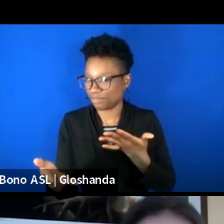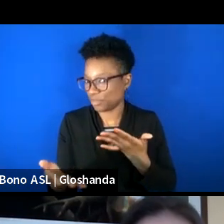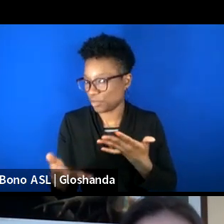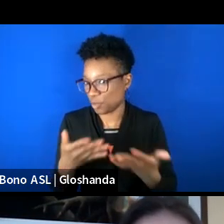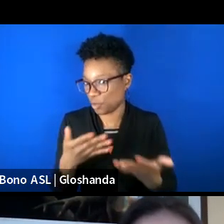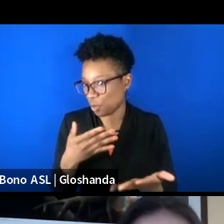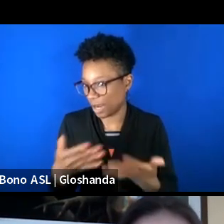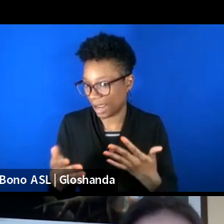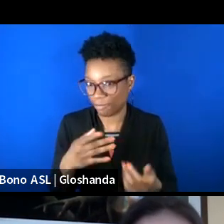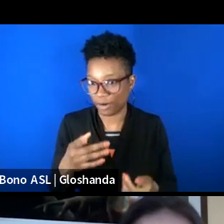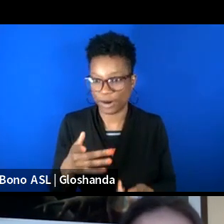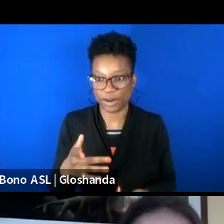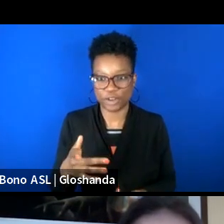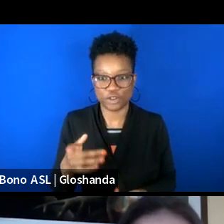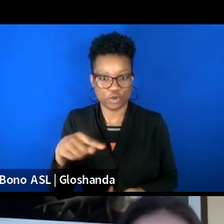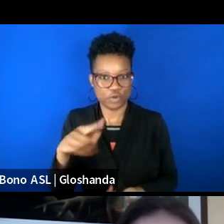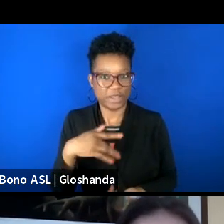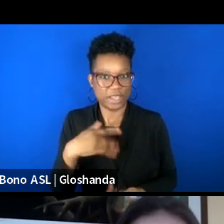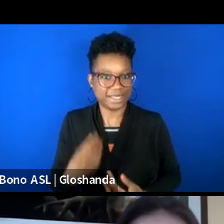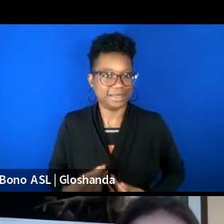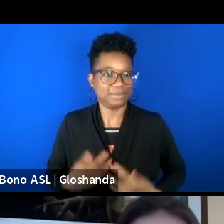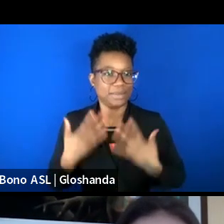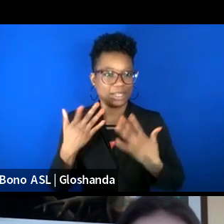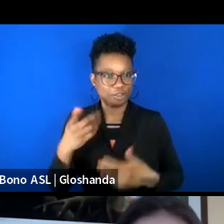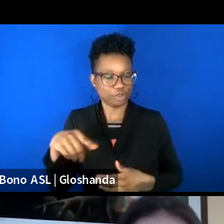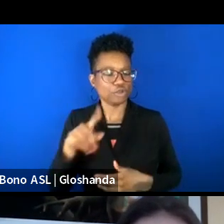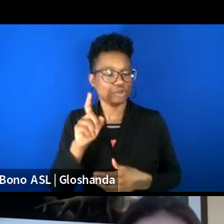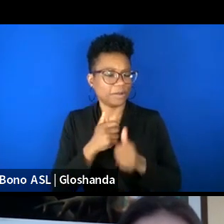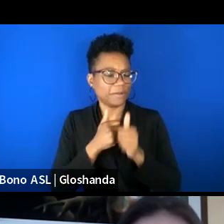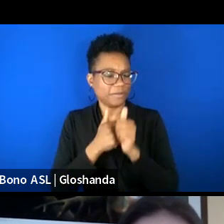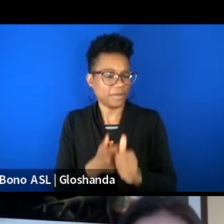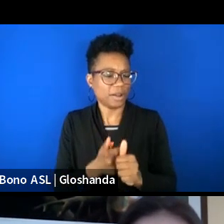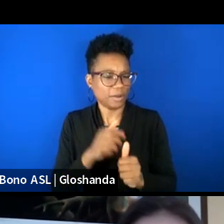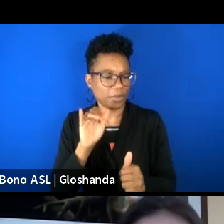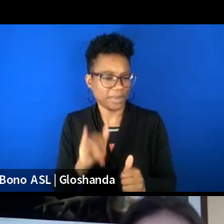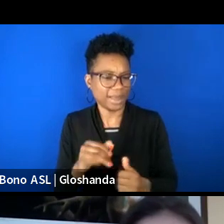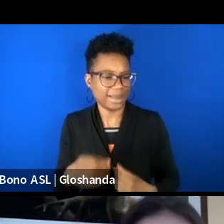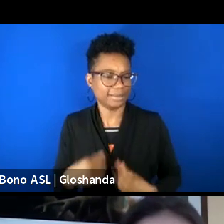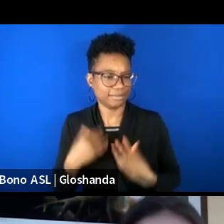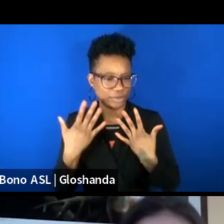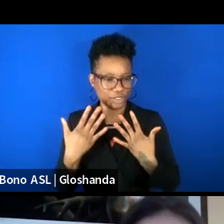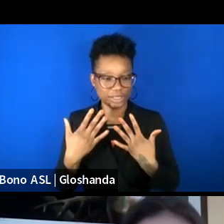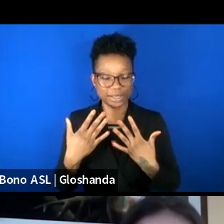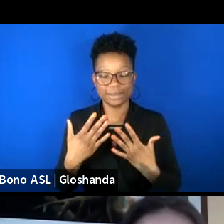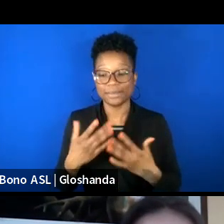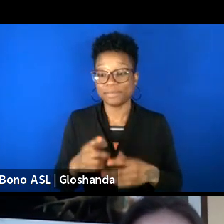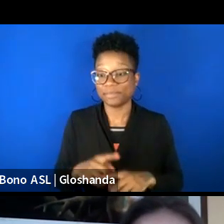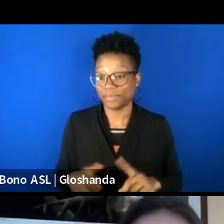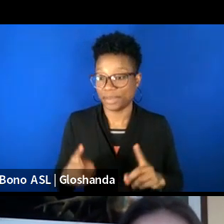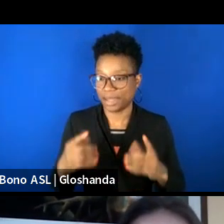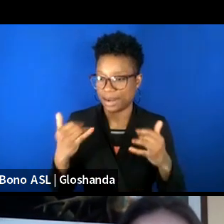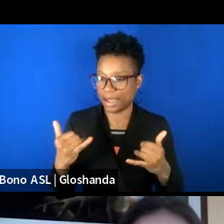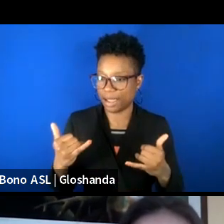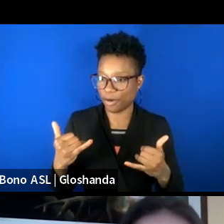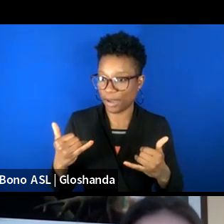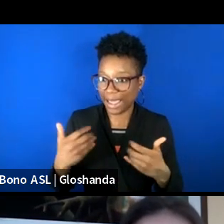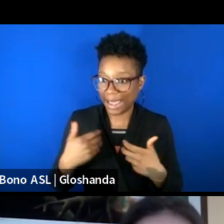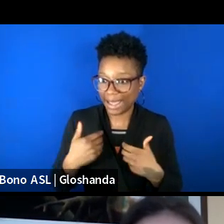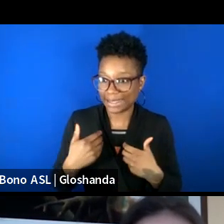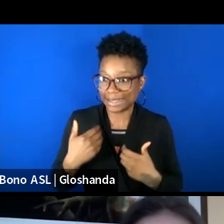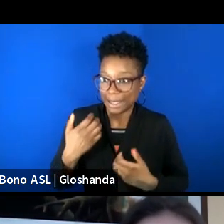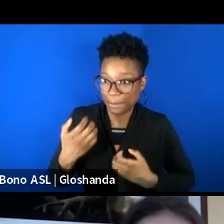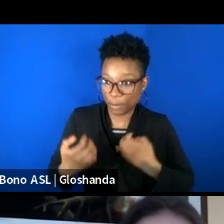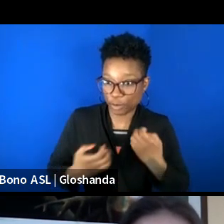Whatever inspires you, you know, is what you should follow. But now there's emotional significance